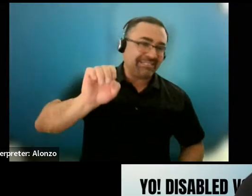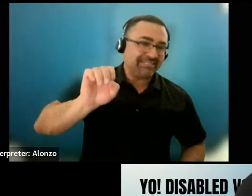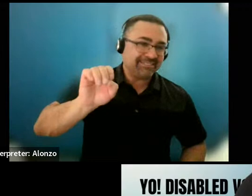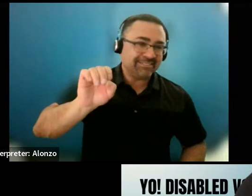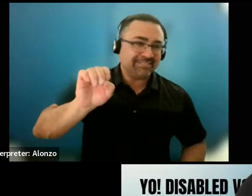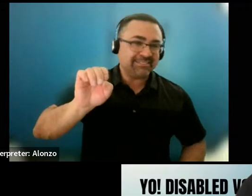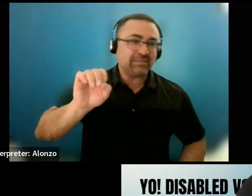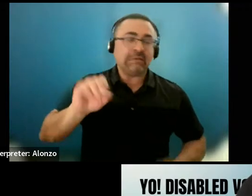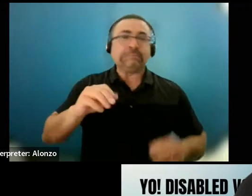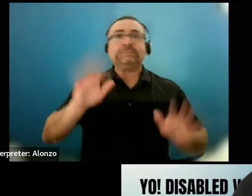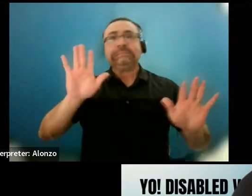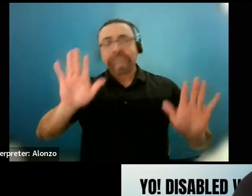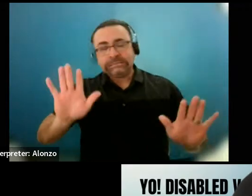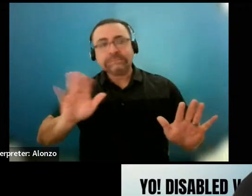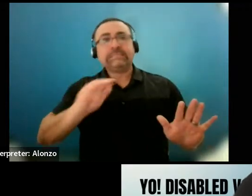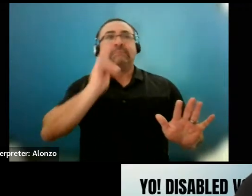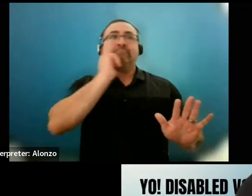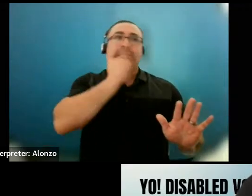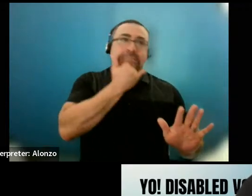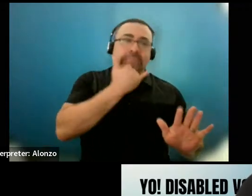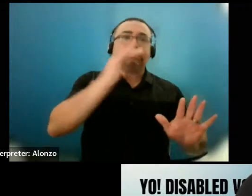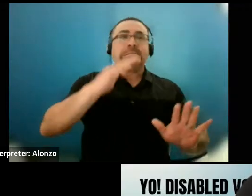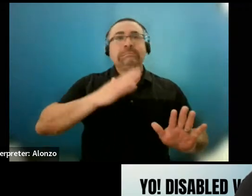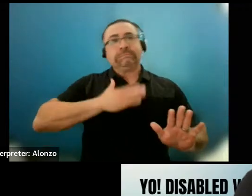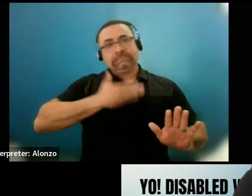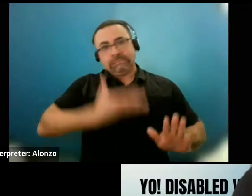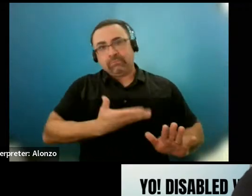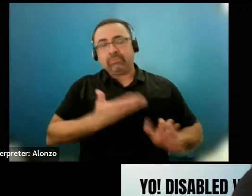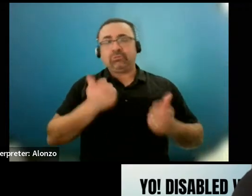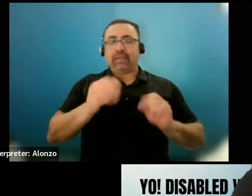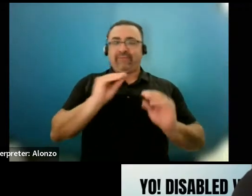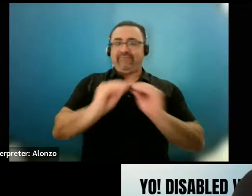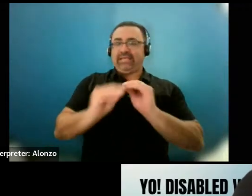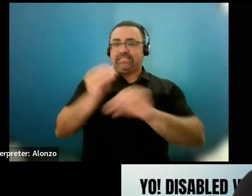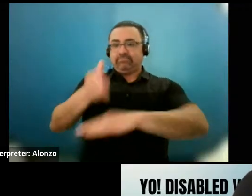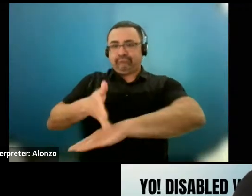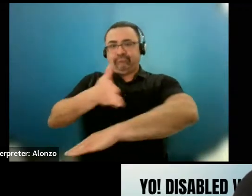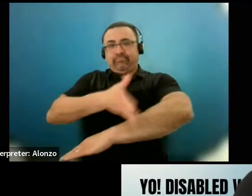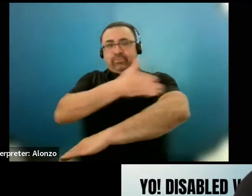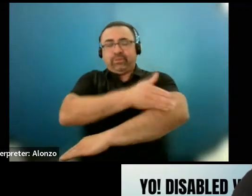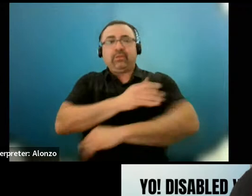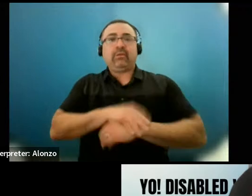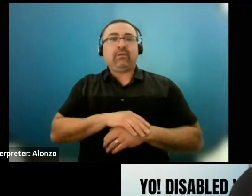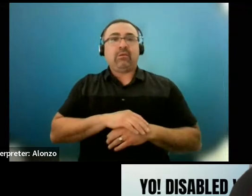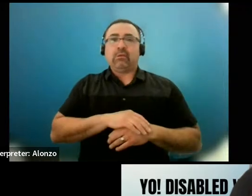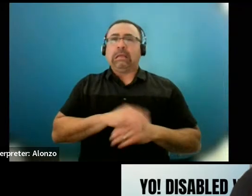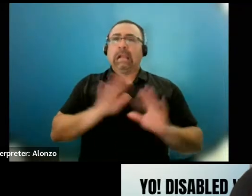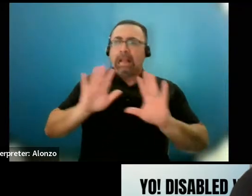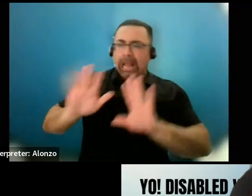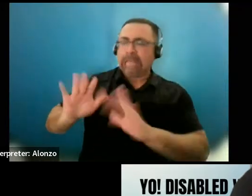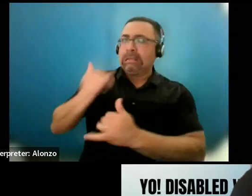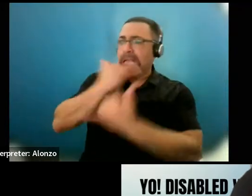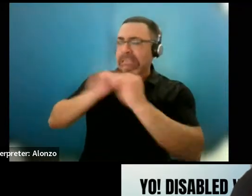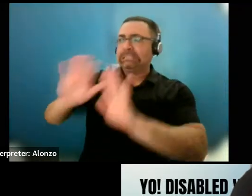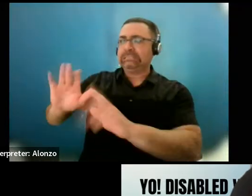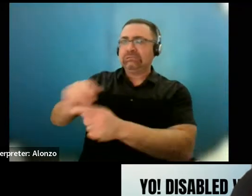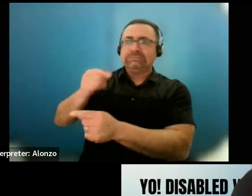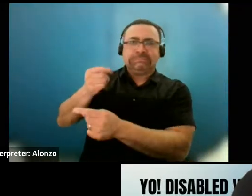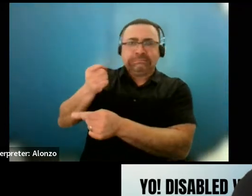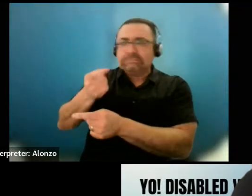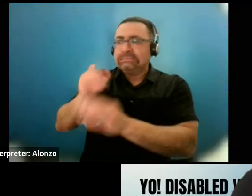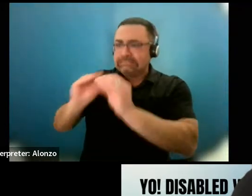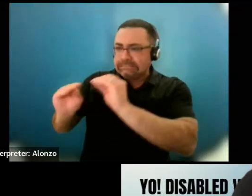we messed this up. We're going to try and fix it. We didn't quite get this right. We're going to try and make it work. Or we